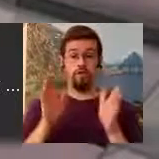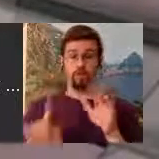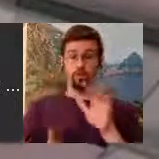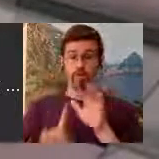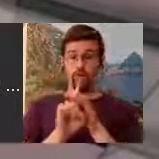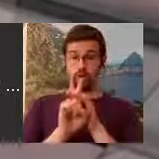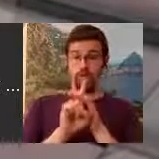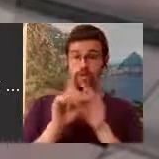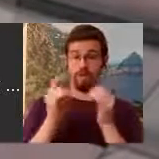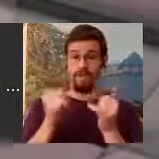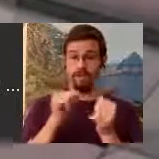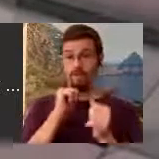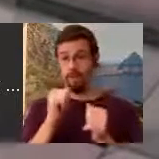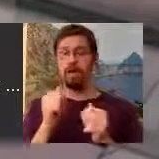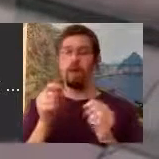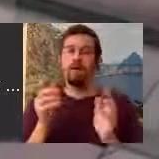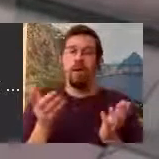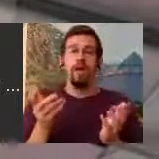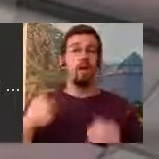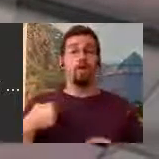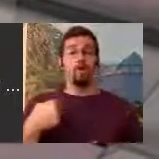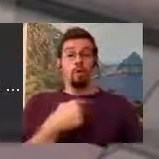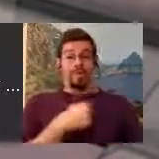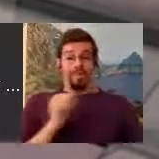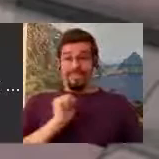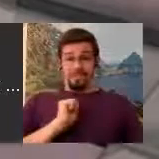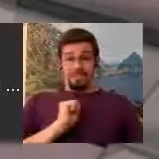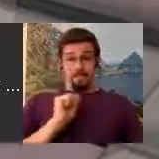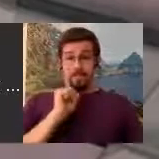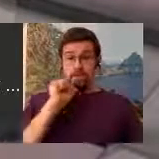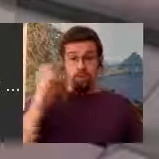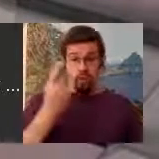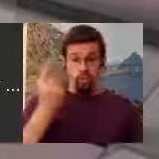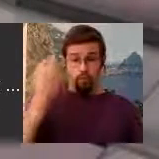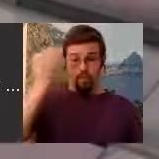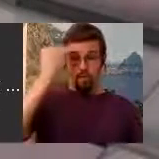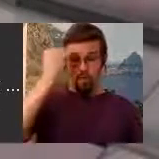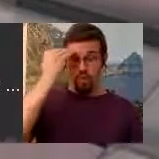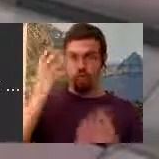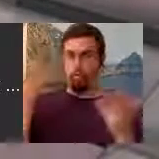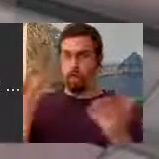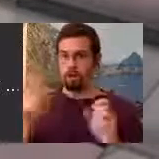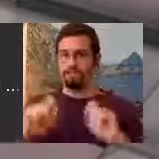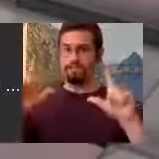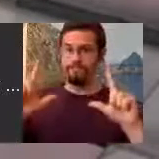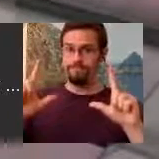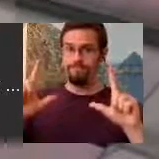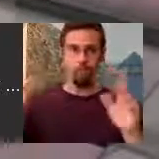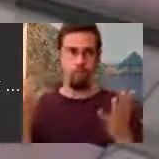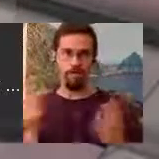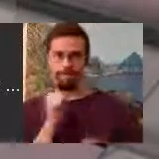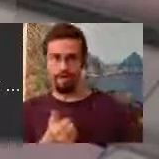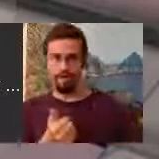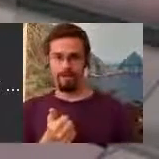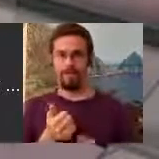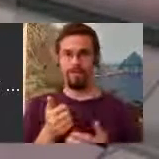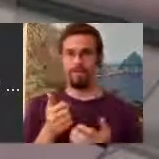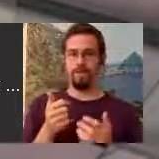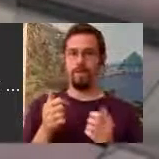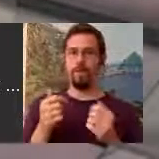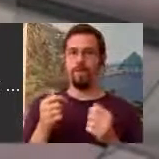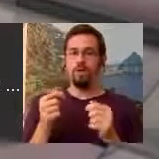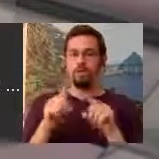think everybody should understand that we ourselves do not know what is showing up and what isn't. We can't even see what other people